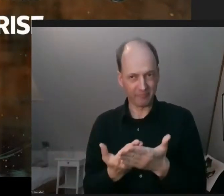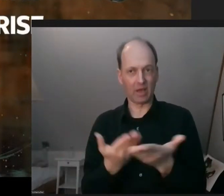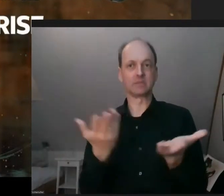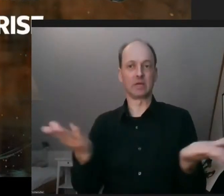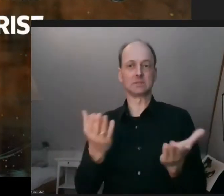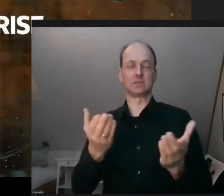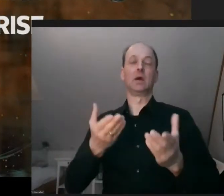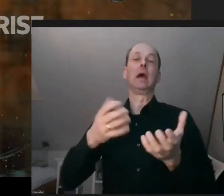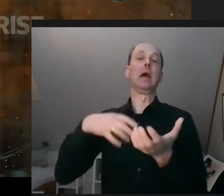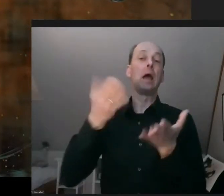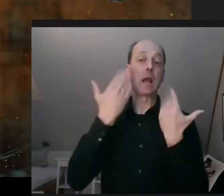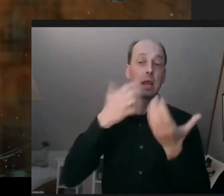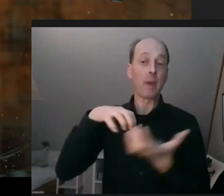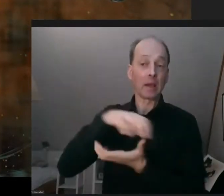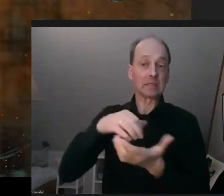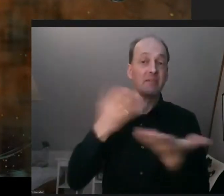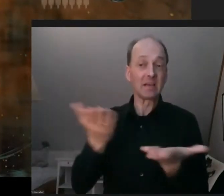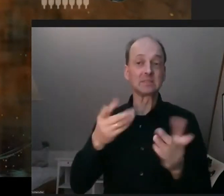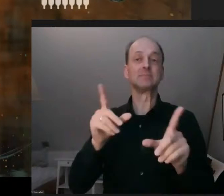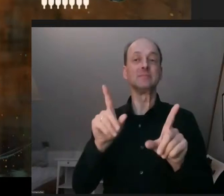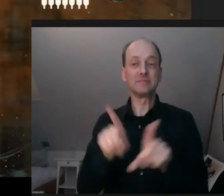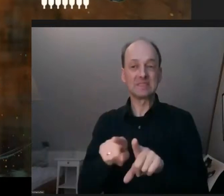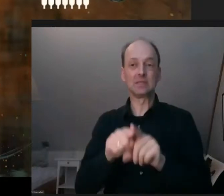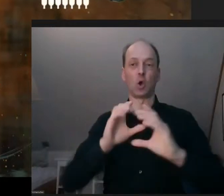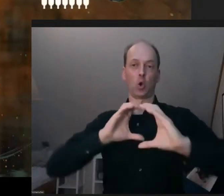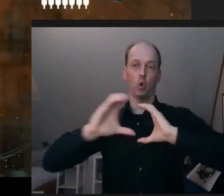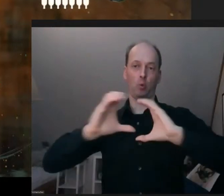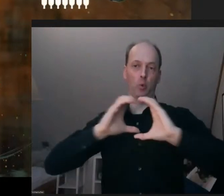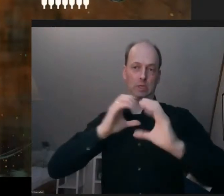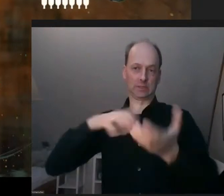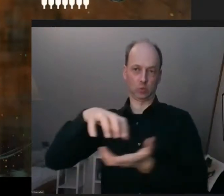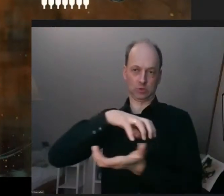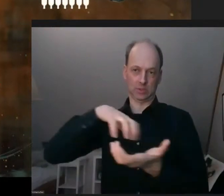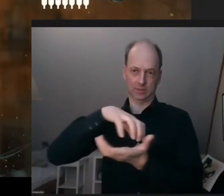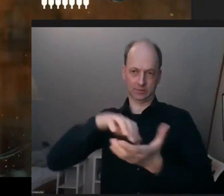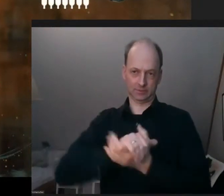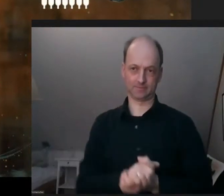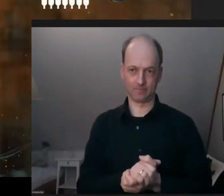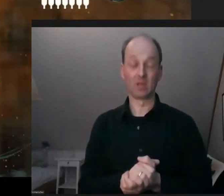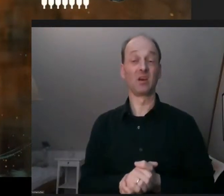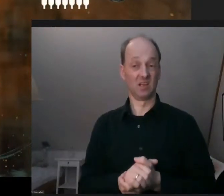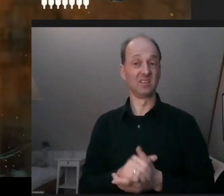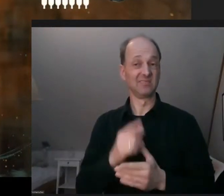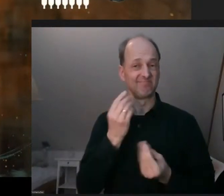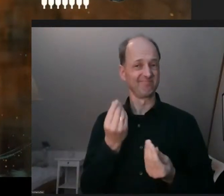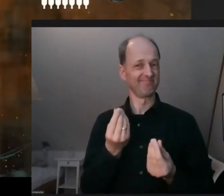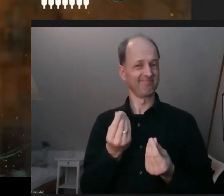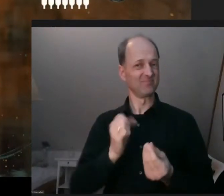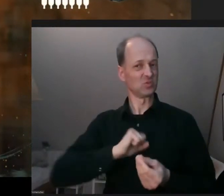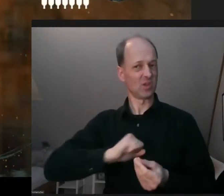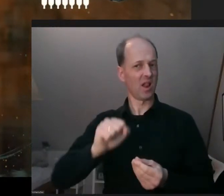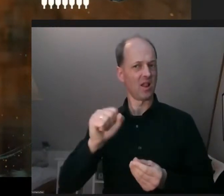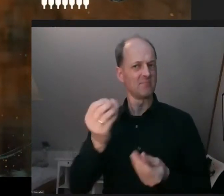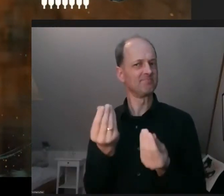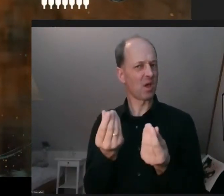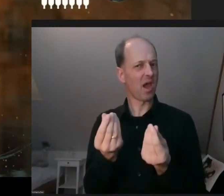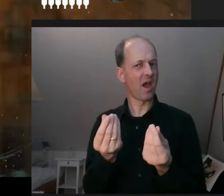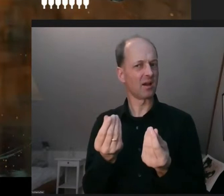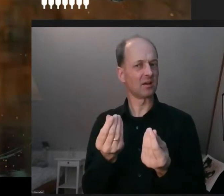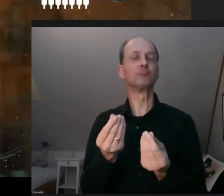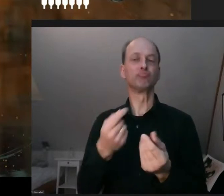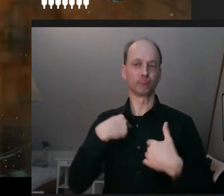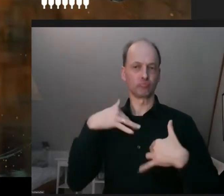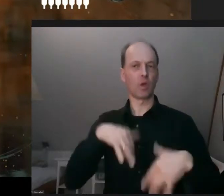is probably a communication crisis. And if you have a closer look to the climate crisis, you soon realize